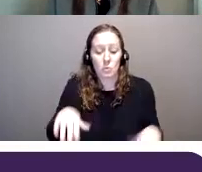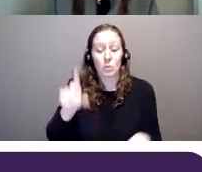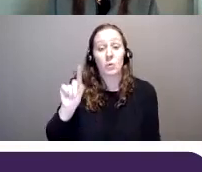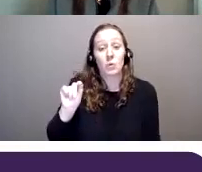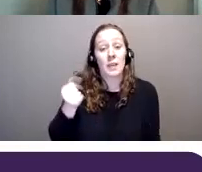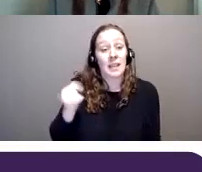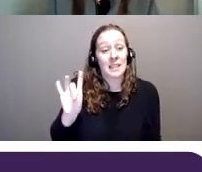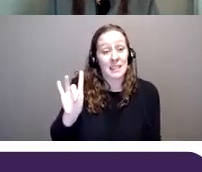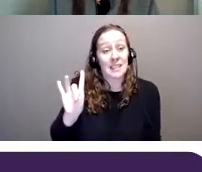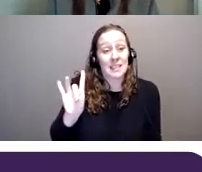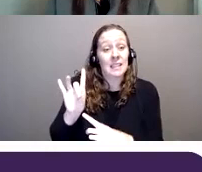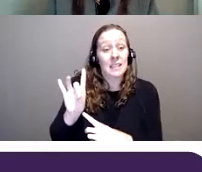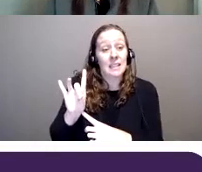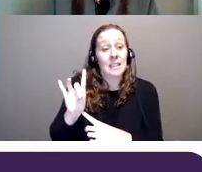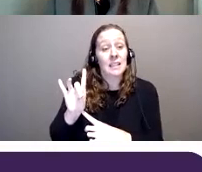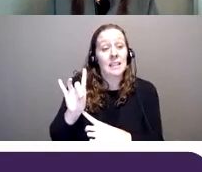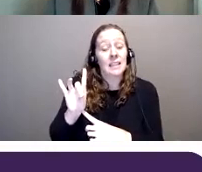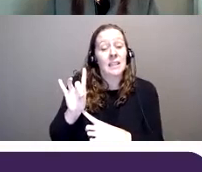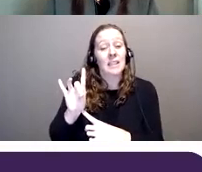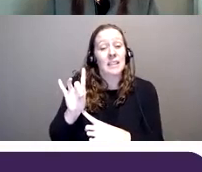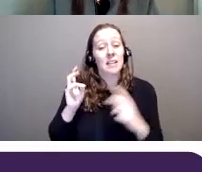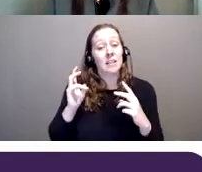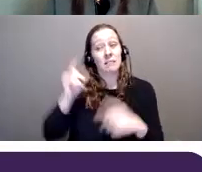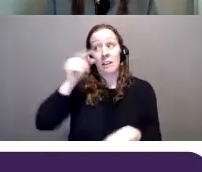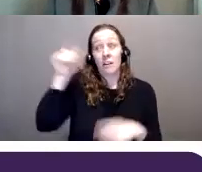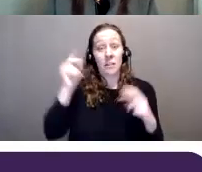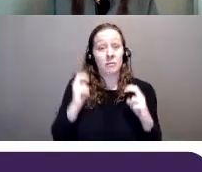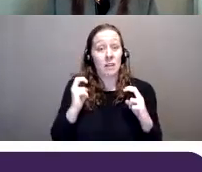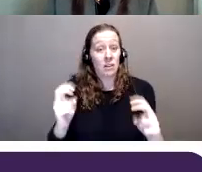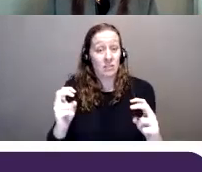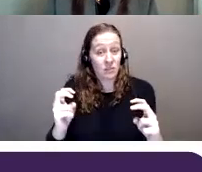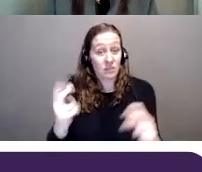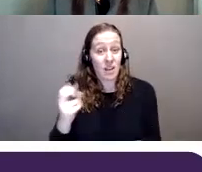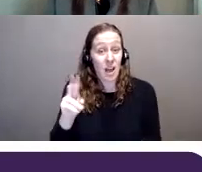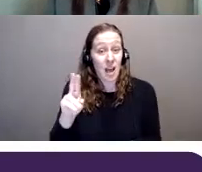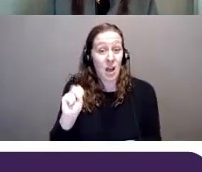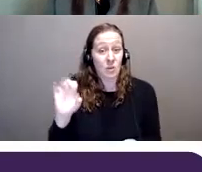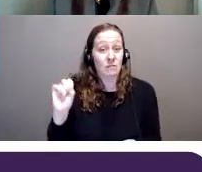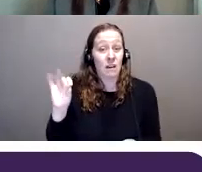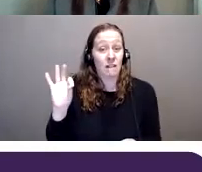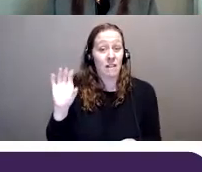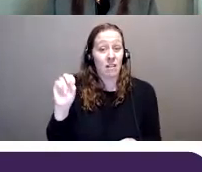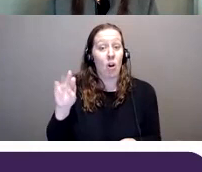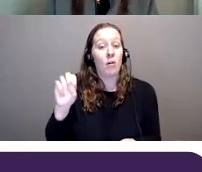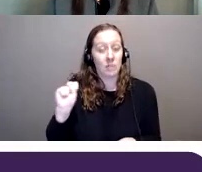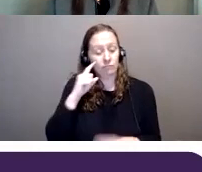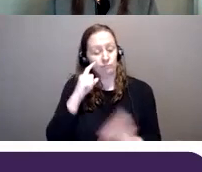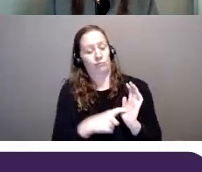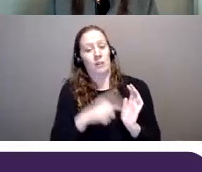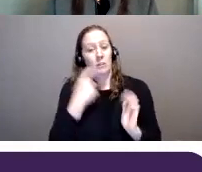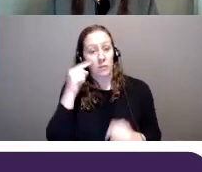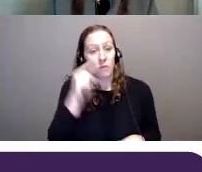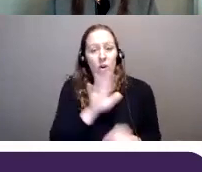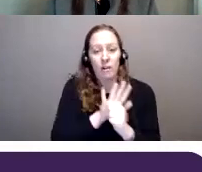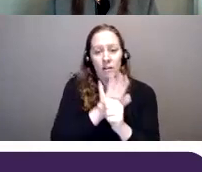was recognized in the House of Commons for all of her advocacy work with seniors. Also in 2017,